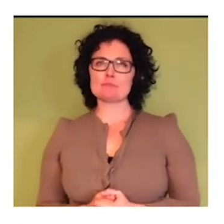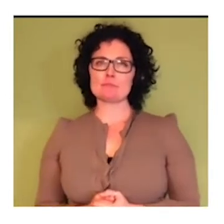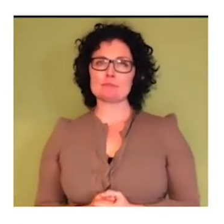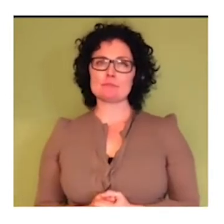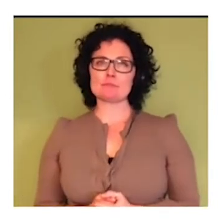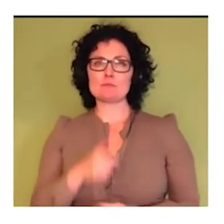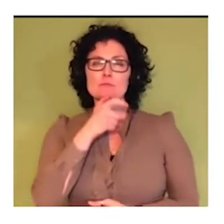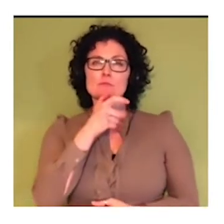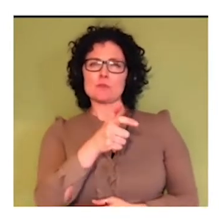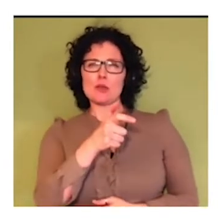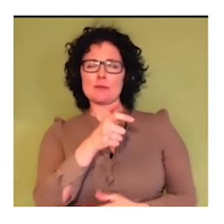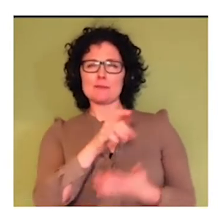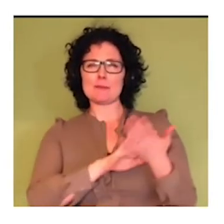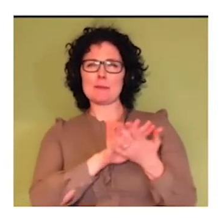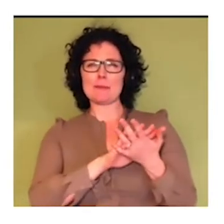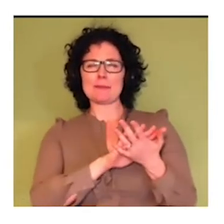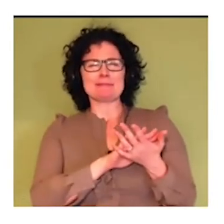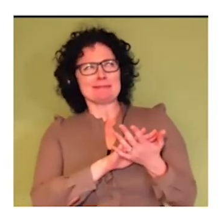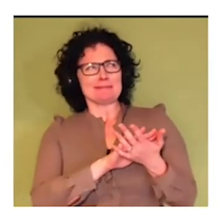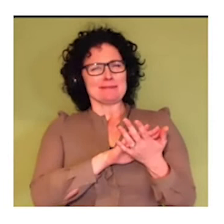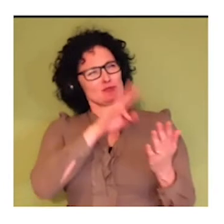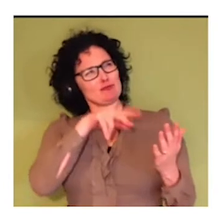print can be a bit of an oversimplification.